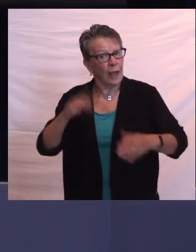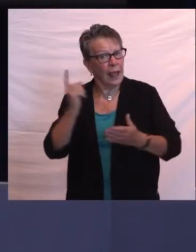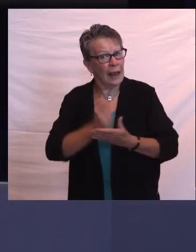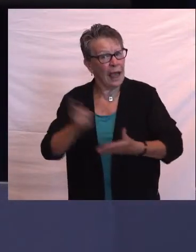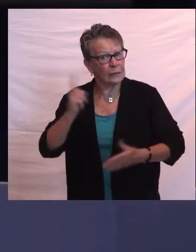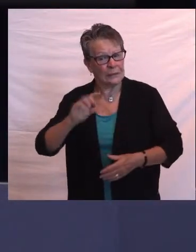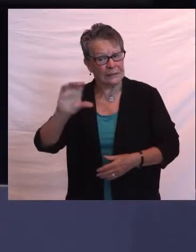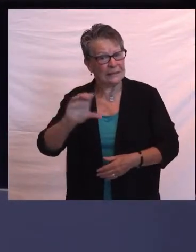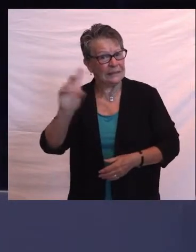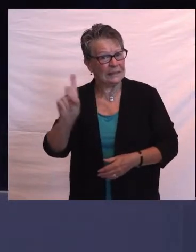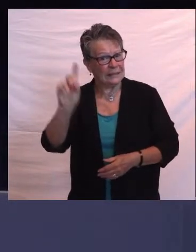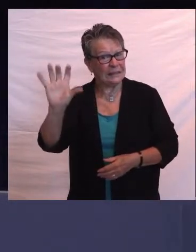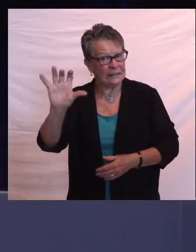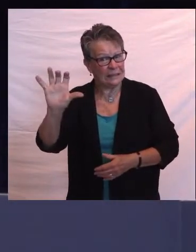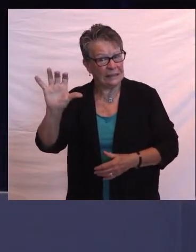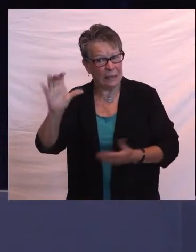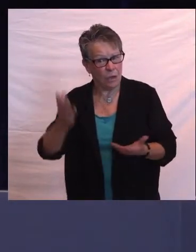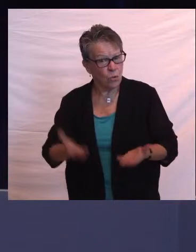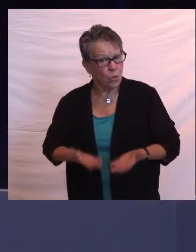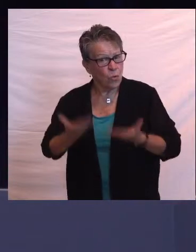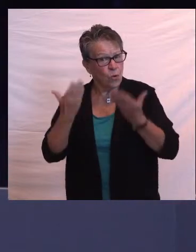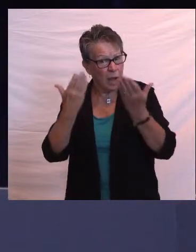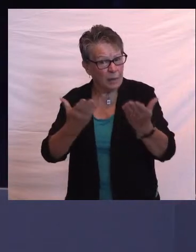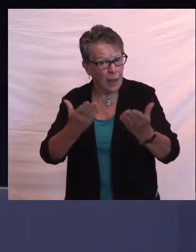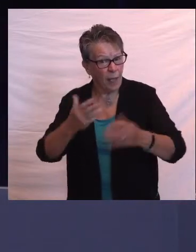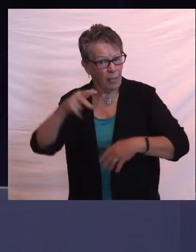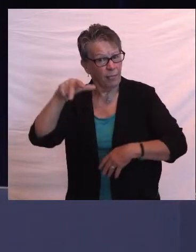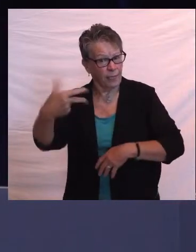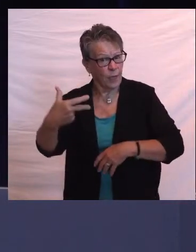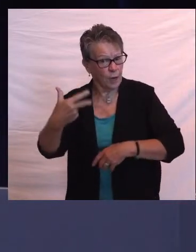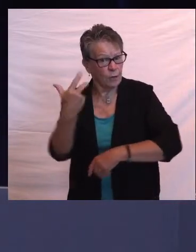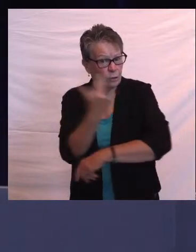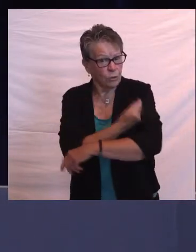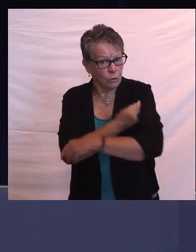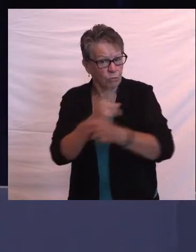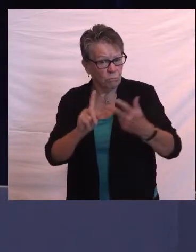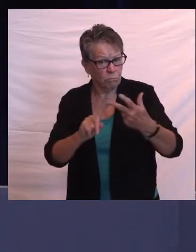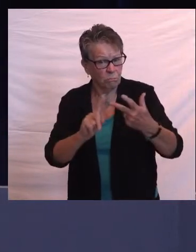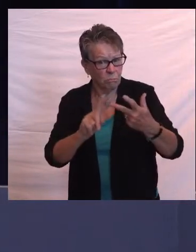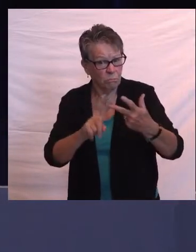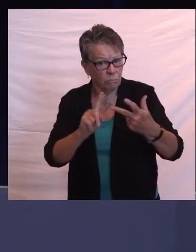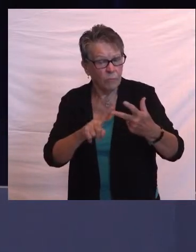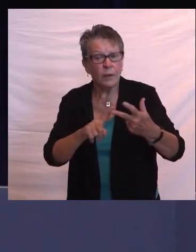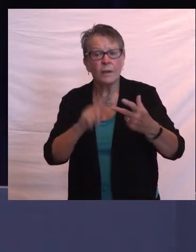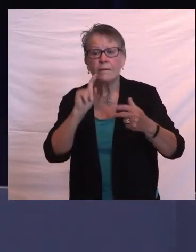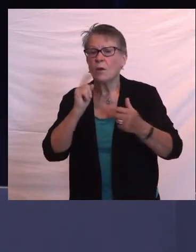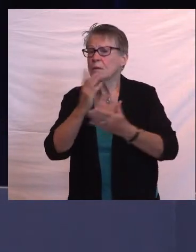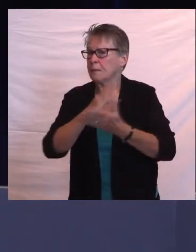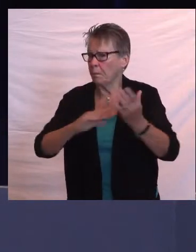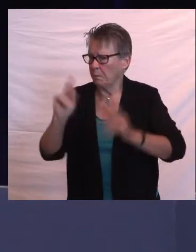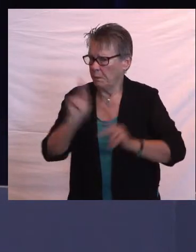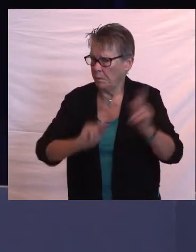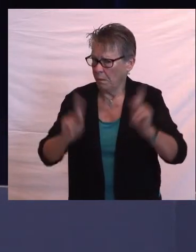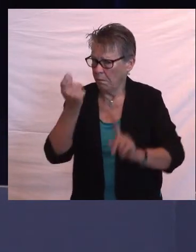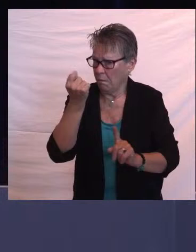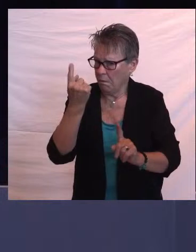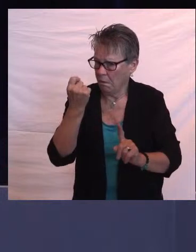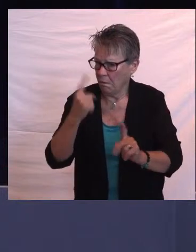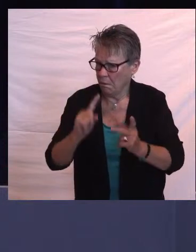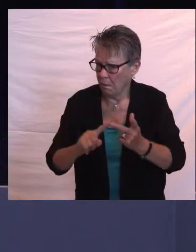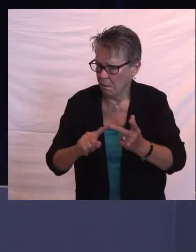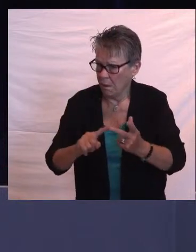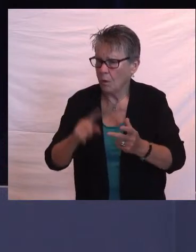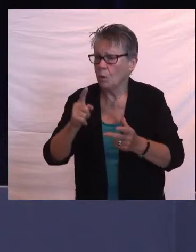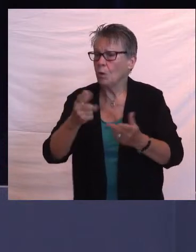a booster dose of Pfizer COVID-19 vaccine for certain groups who have received their first and second doses at